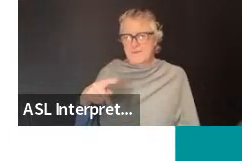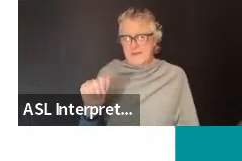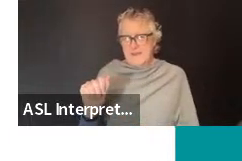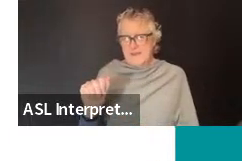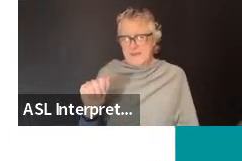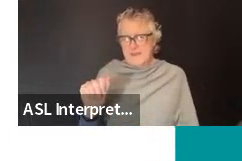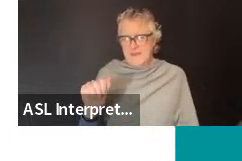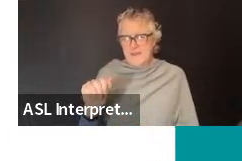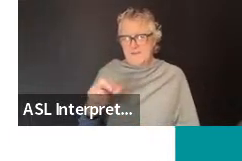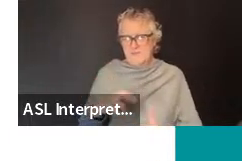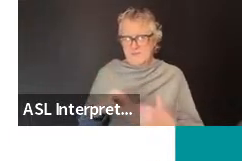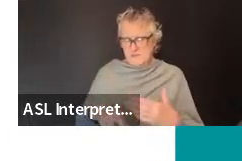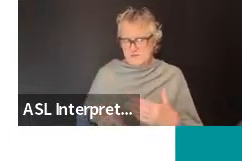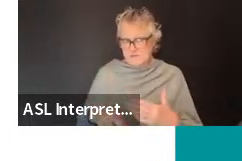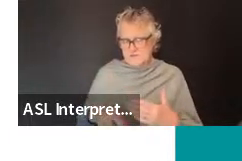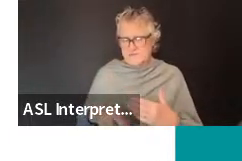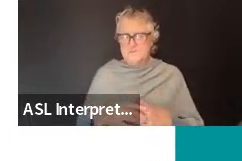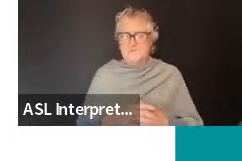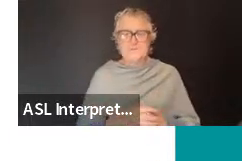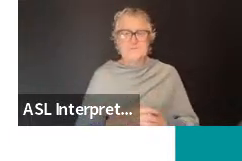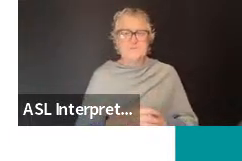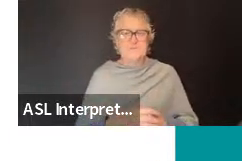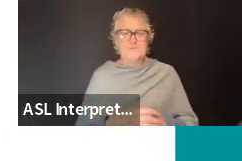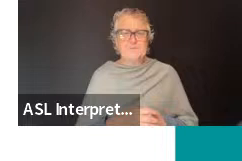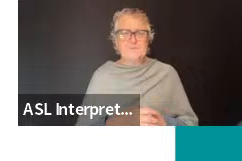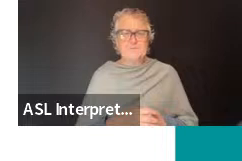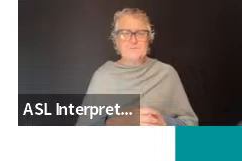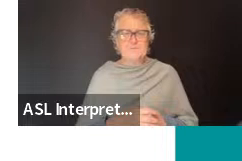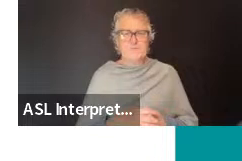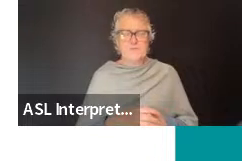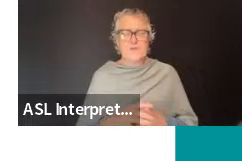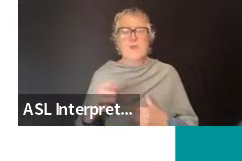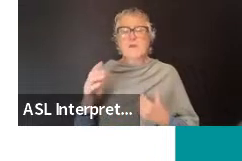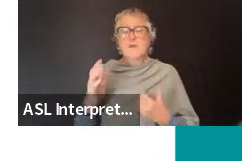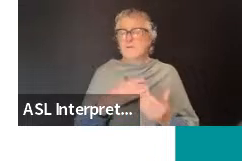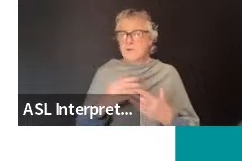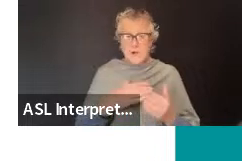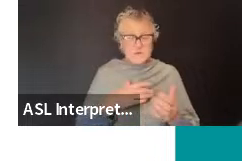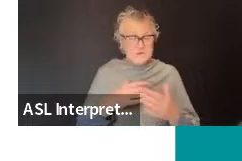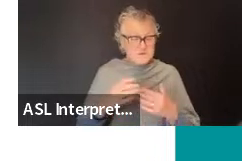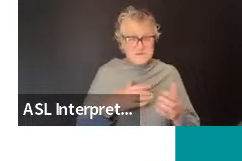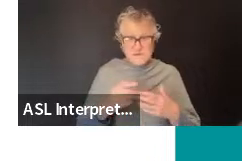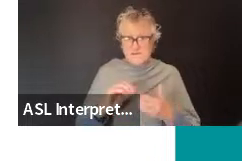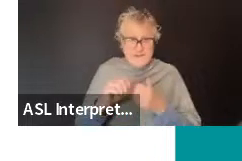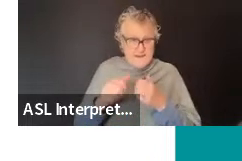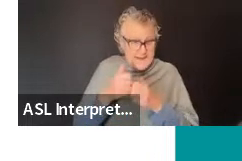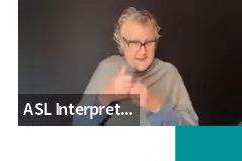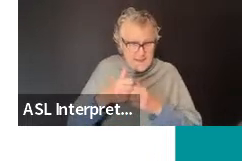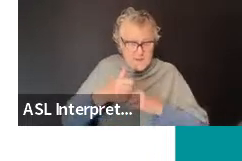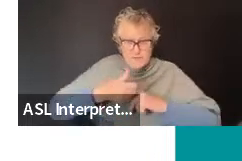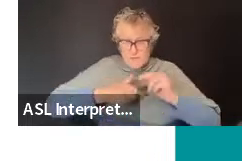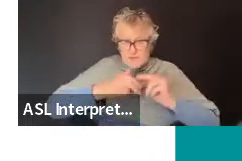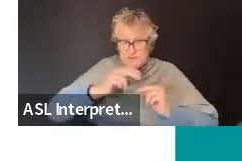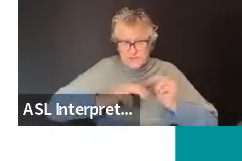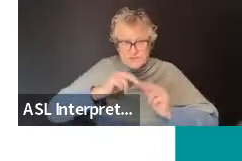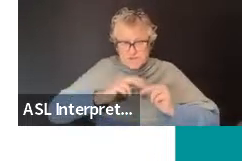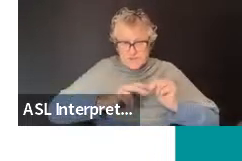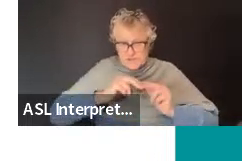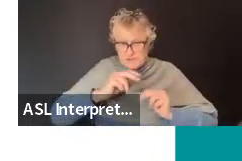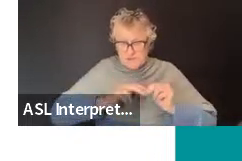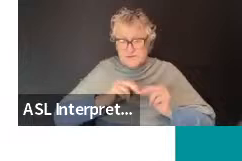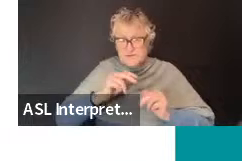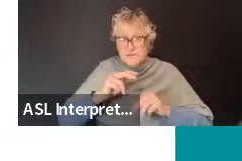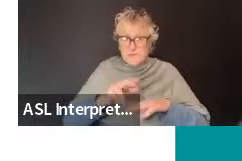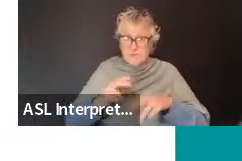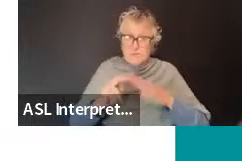results show in the draft supplemental. But regardless of bridge configuration, the modified LPA is expected